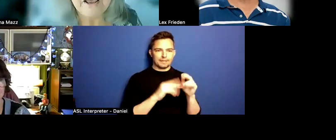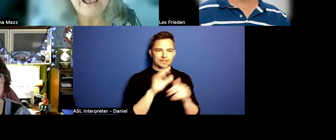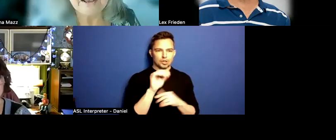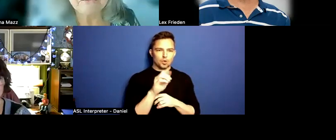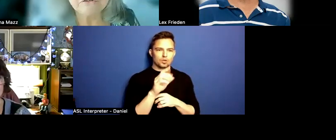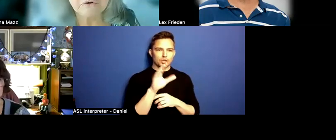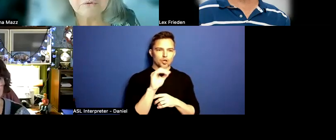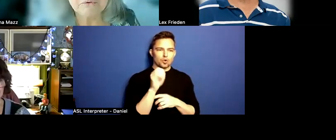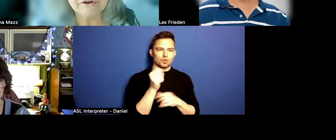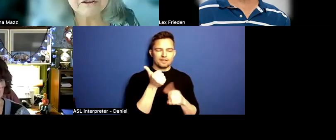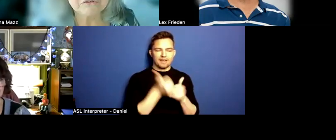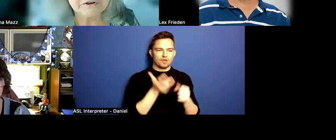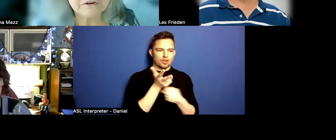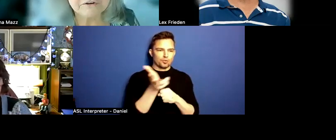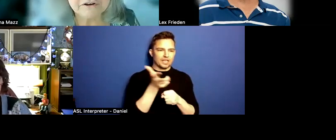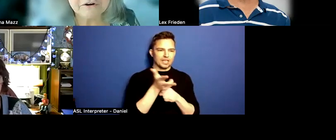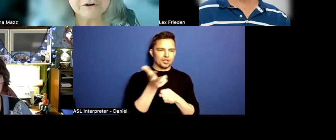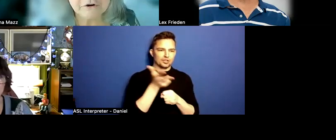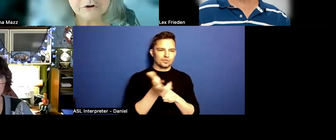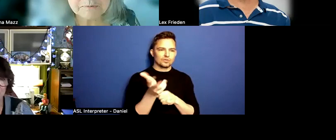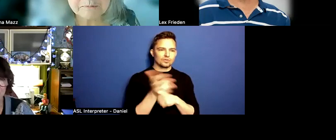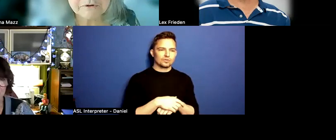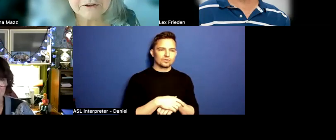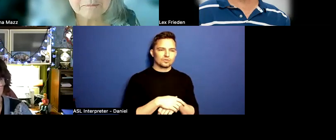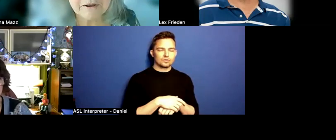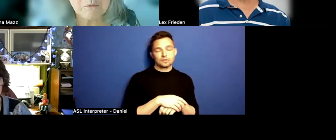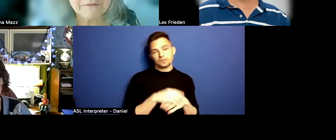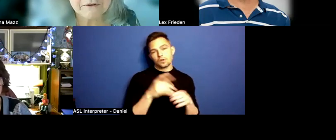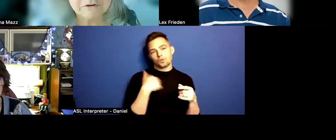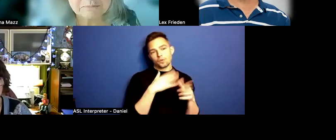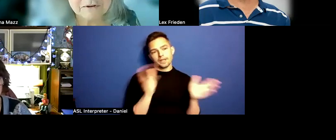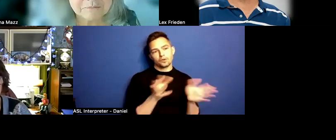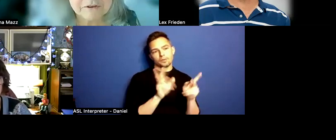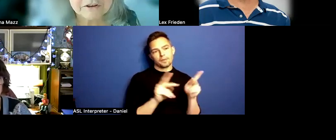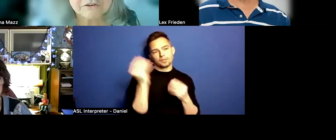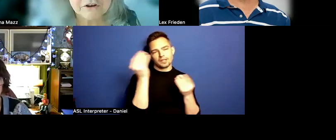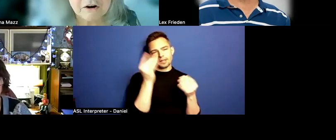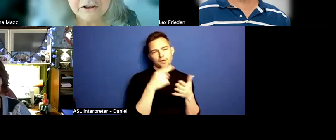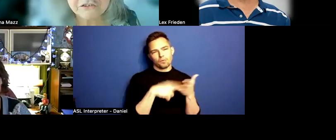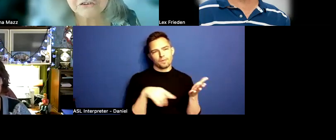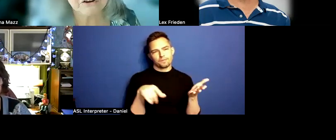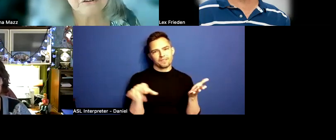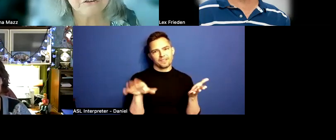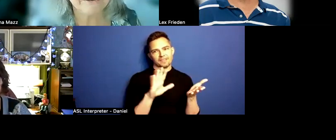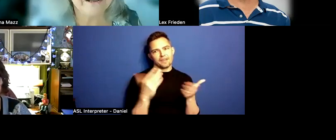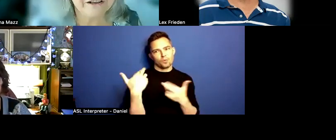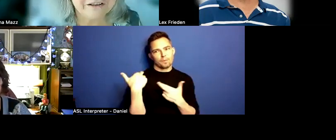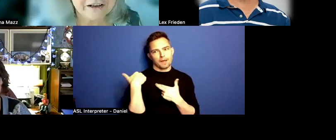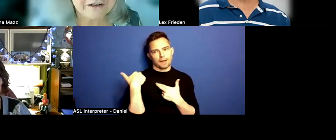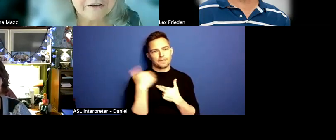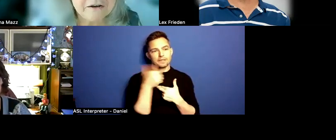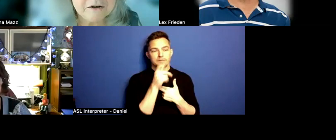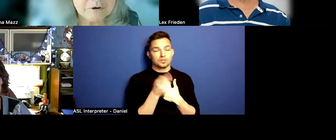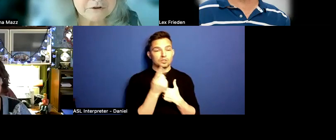years. And so as we, encourage people to think about what their responsibilities are, not just under